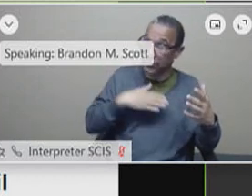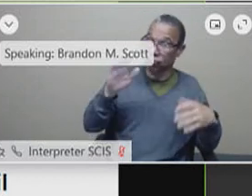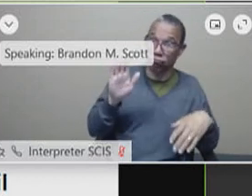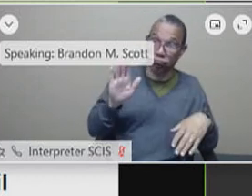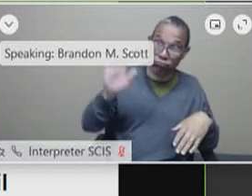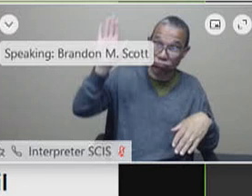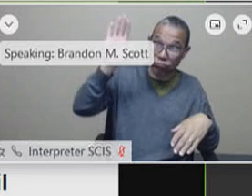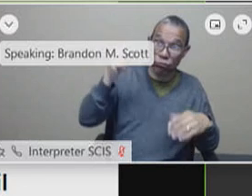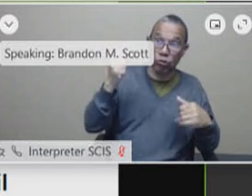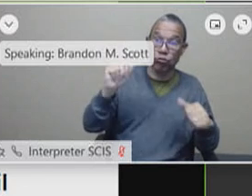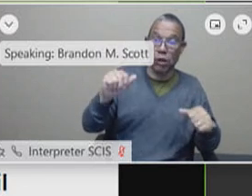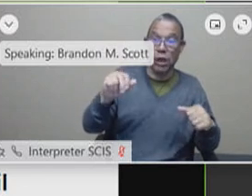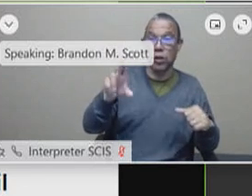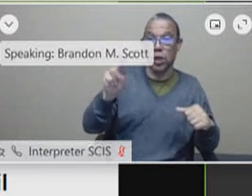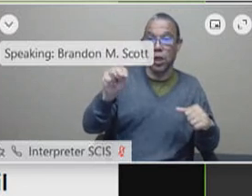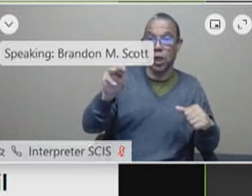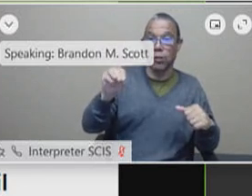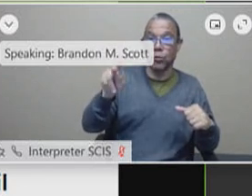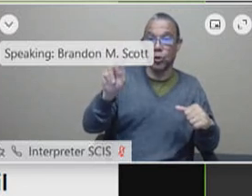you. Kawan, are you still there?